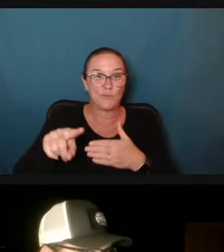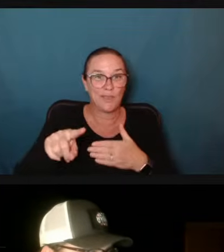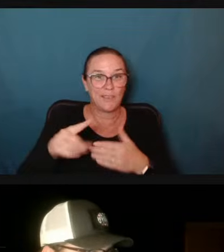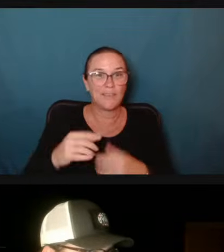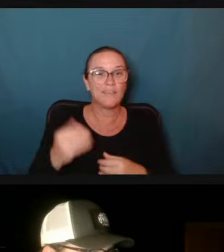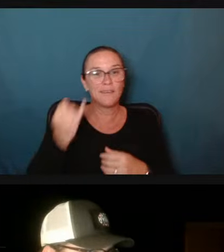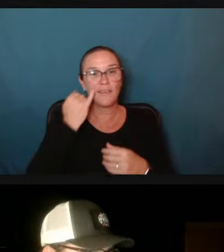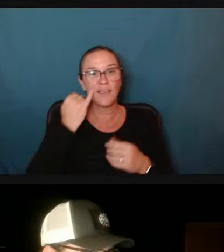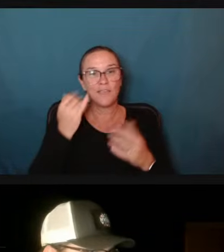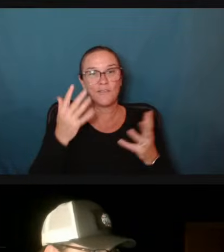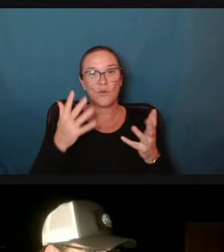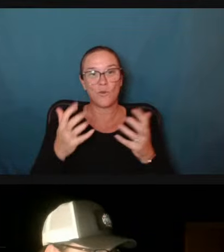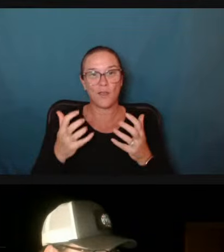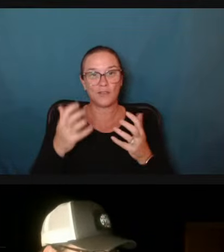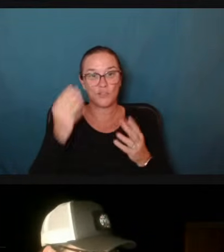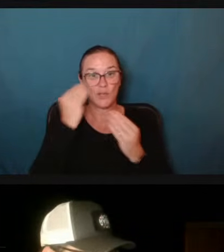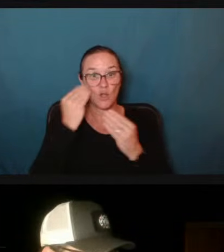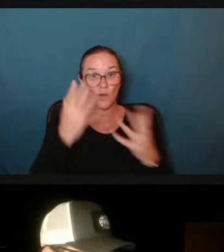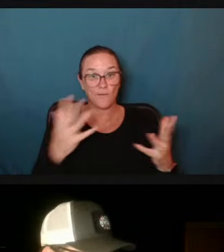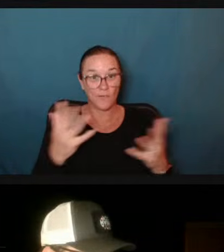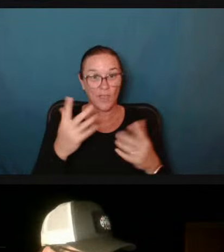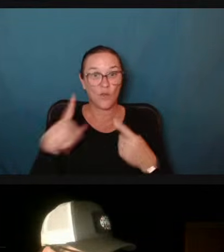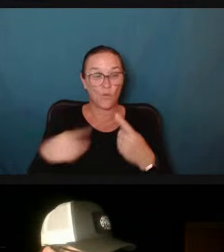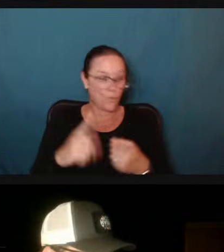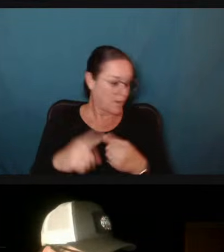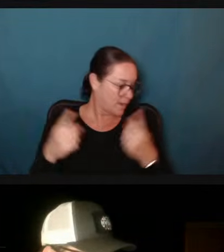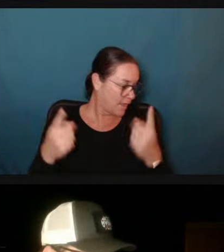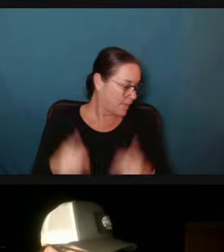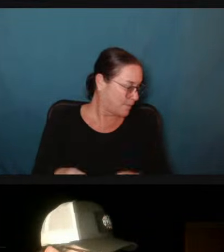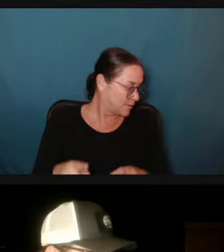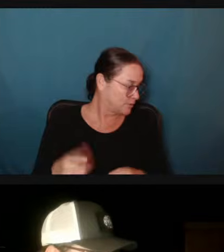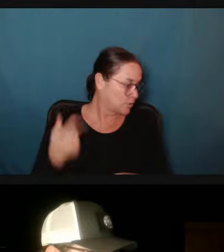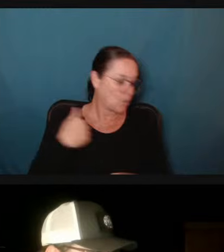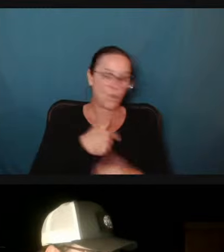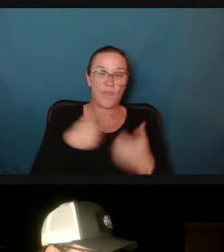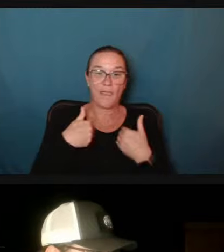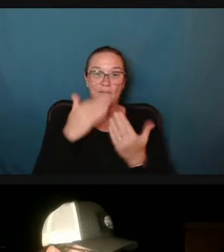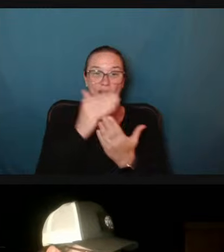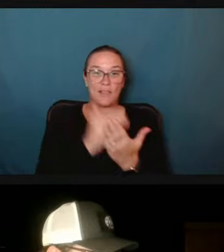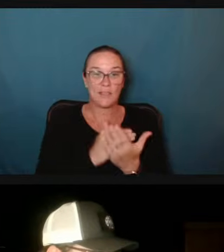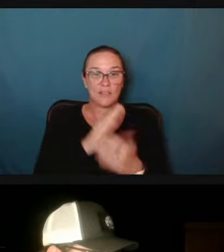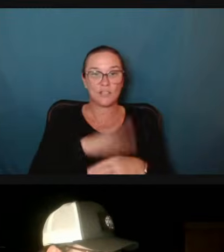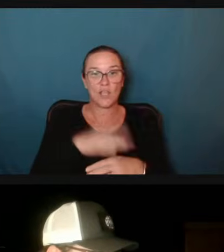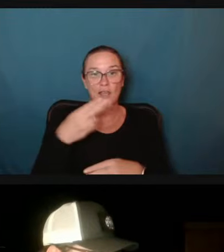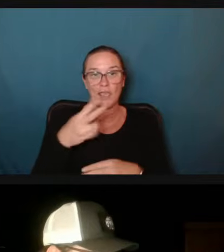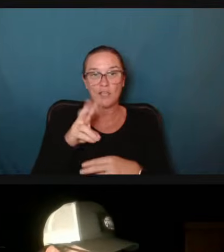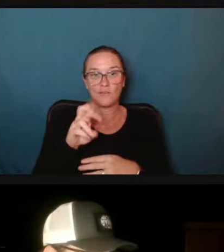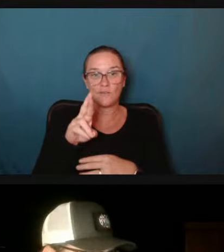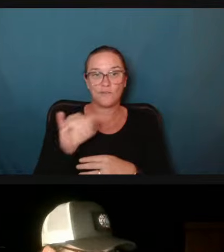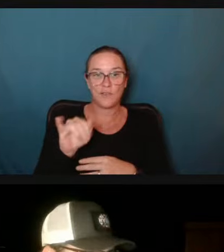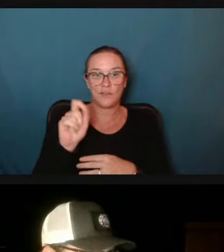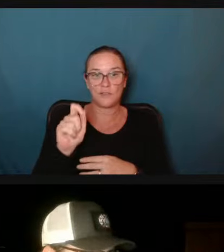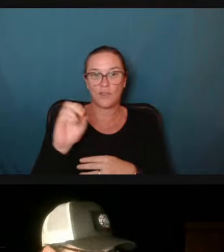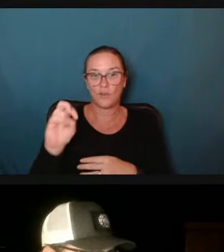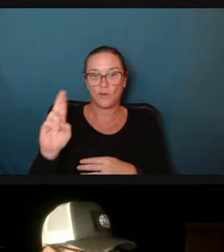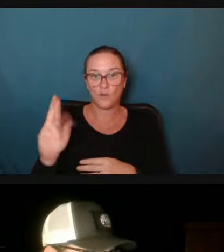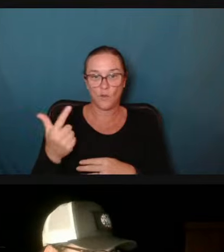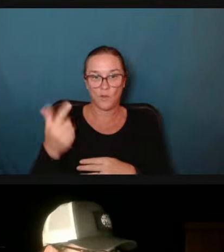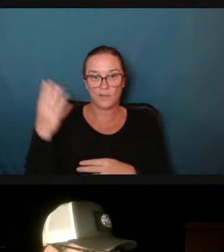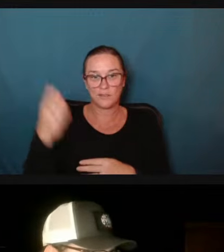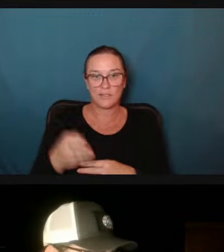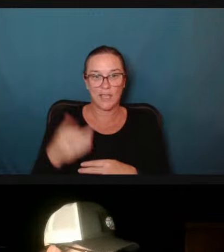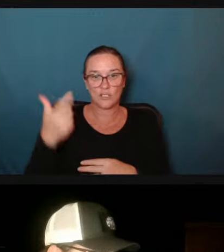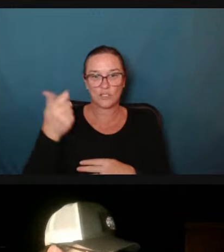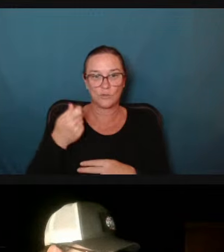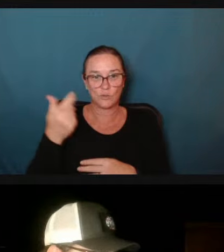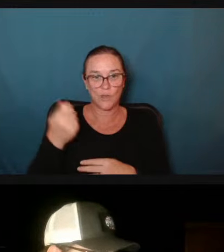get notified as to when that happens, we do have a list over on hvri.org/subscribe. You can click